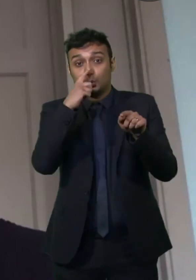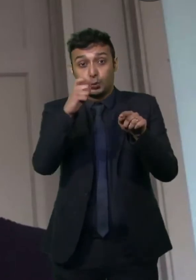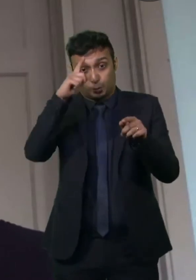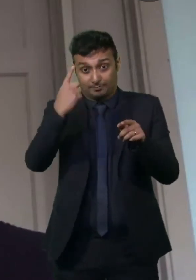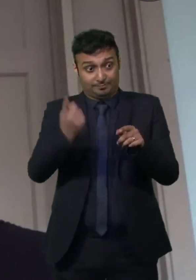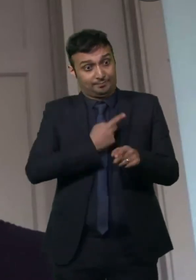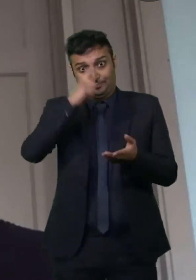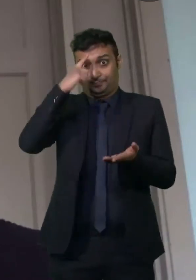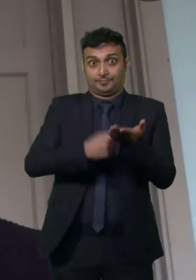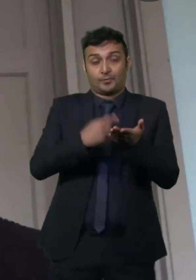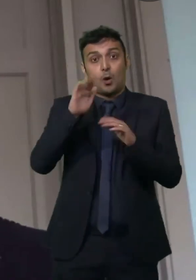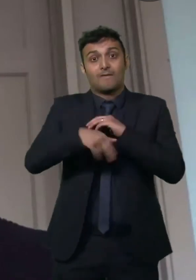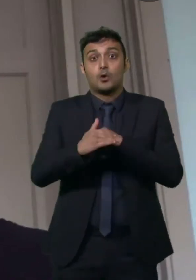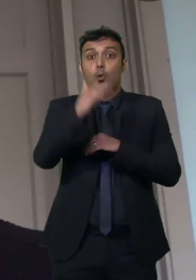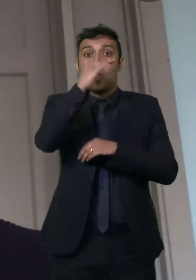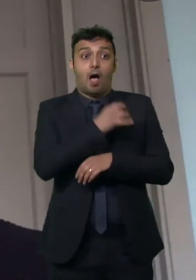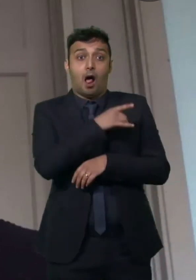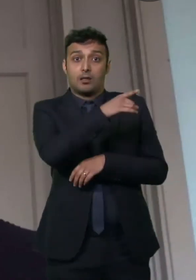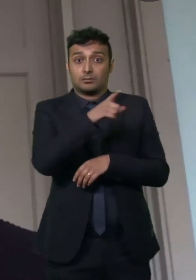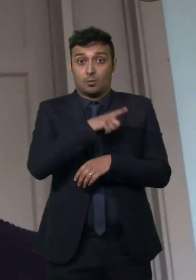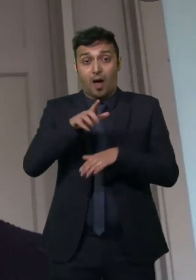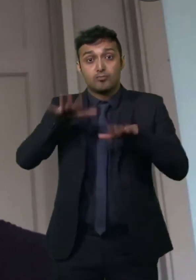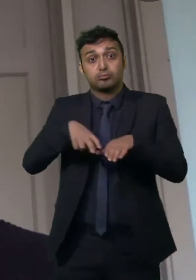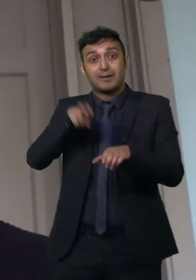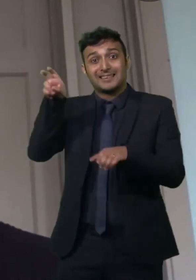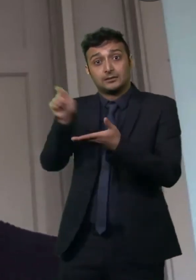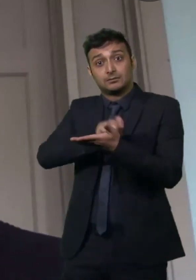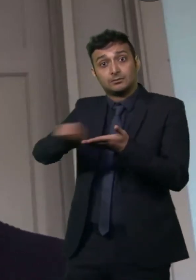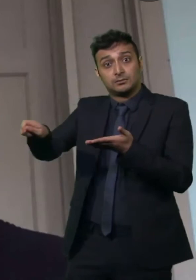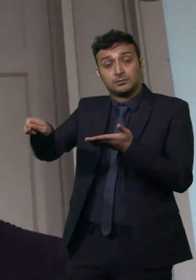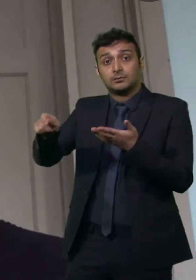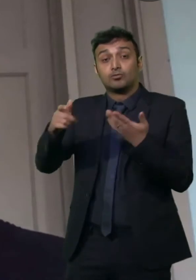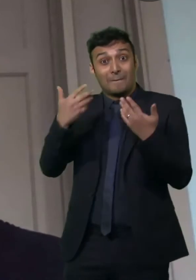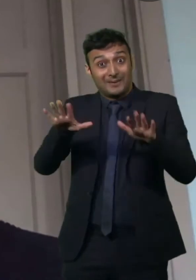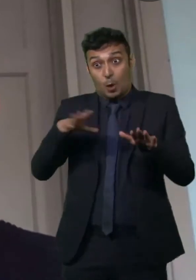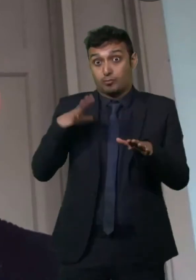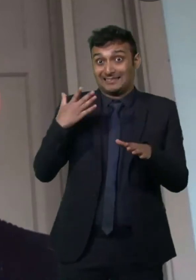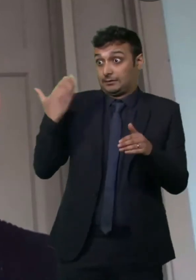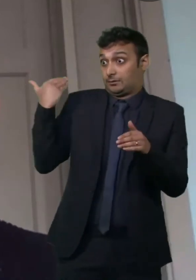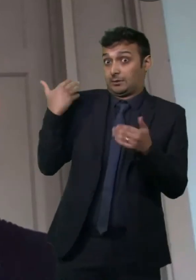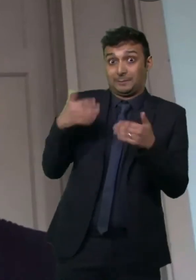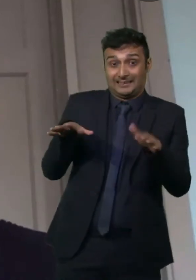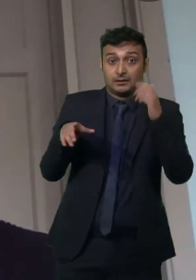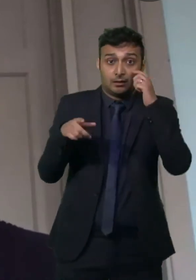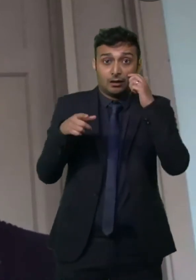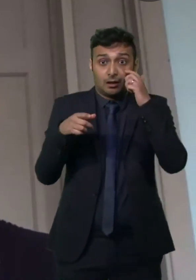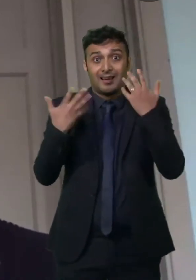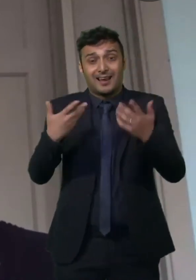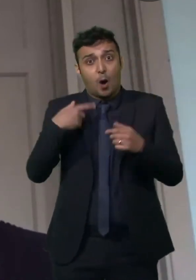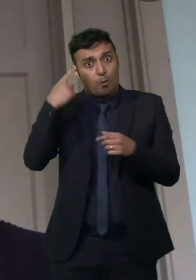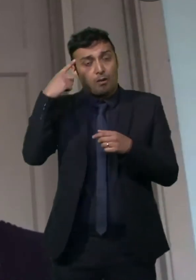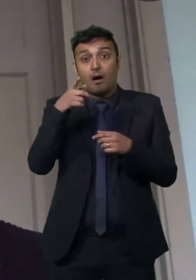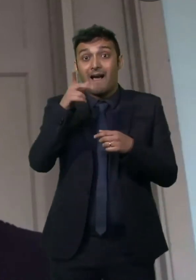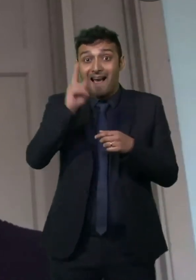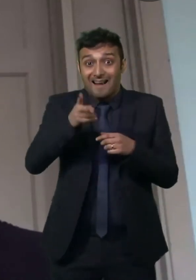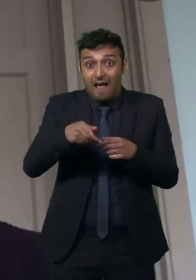deal. And we hear that you may be planning to do the same thing with regards to imports from the EU to mainland Britain. You said at the